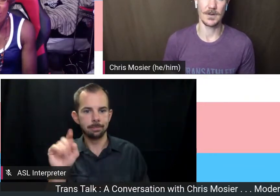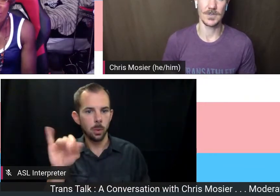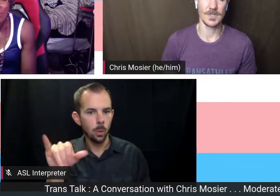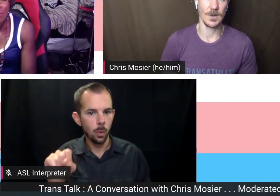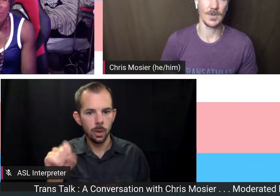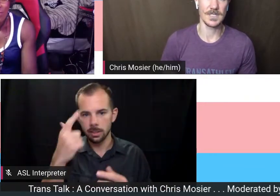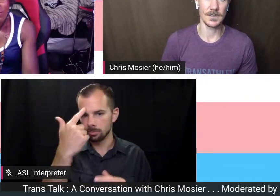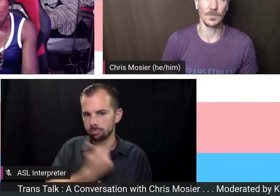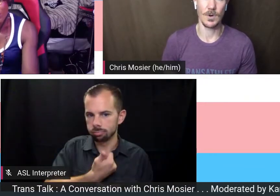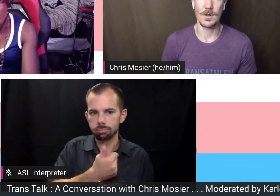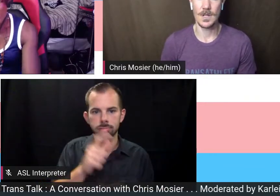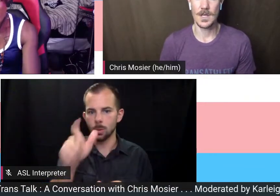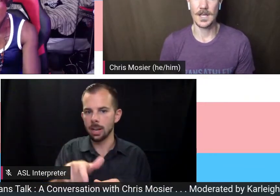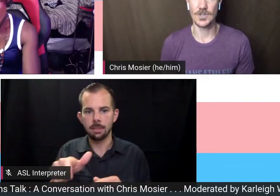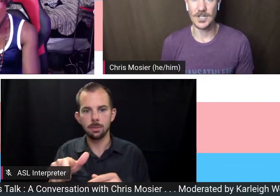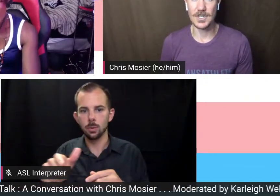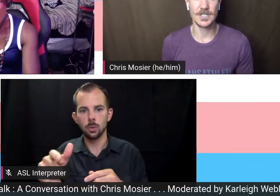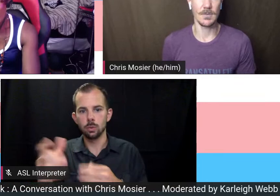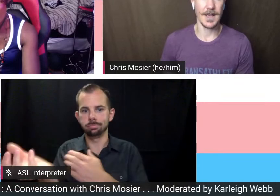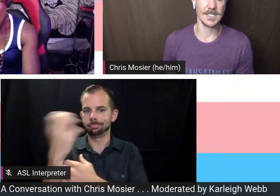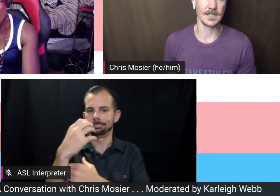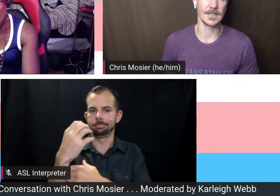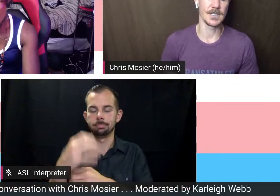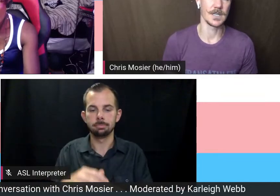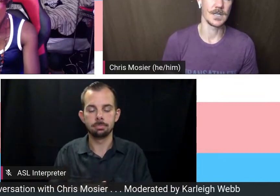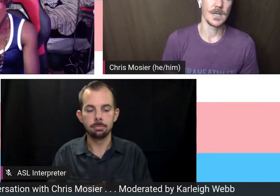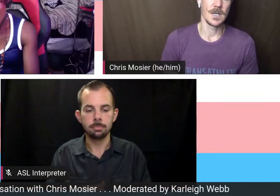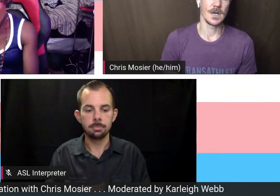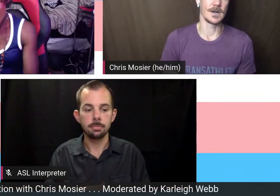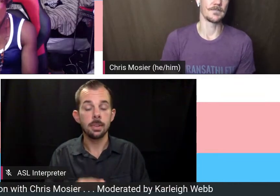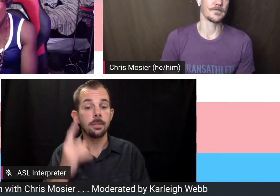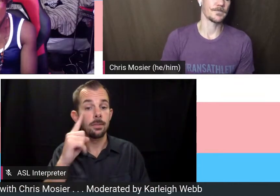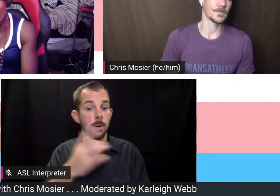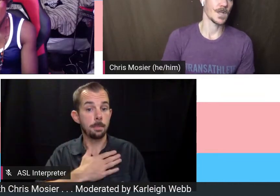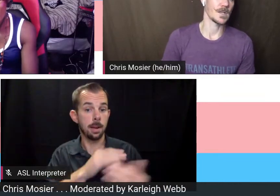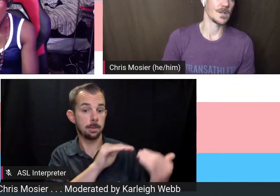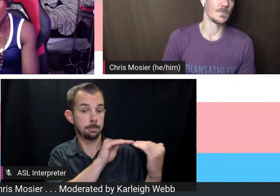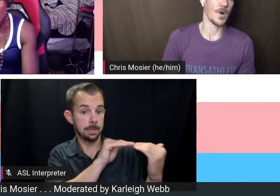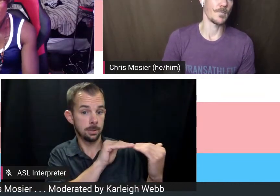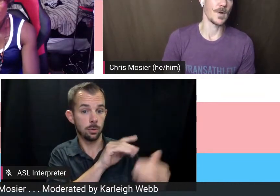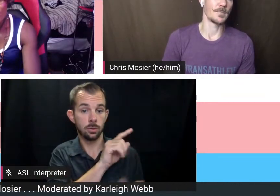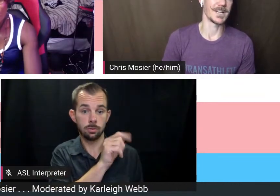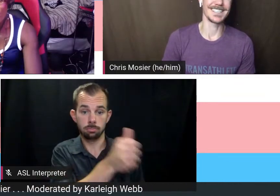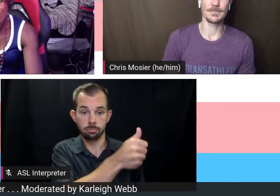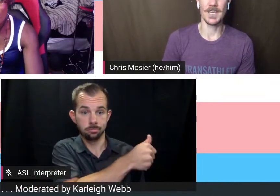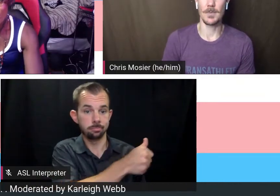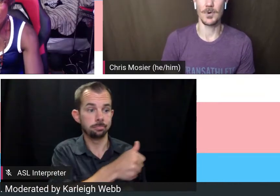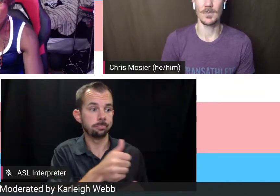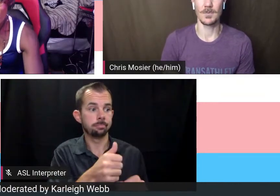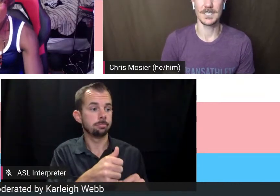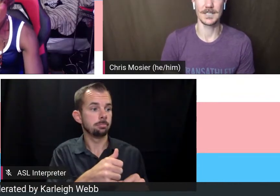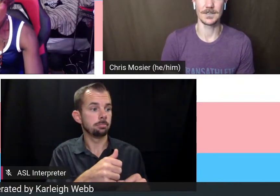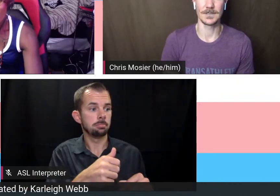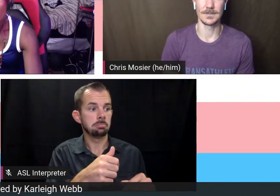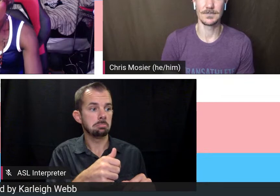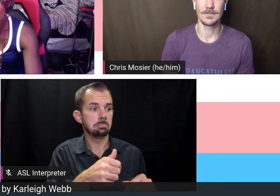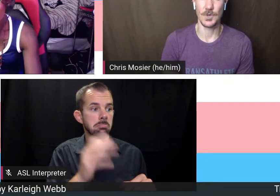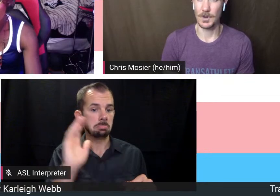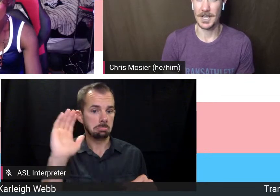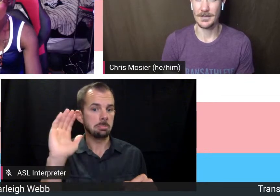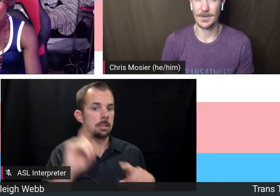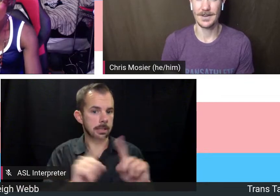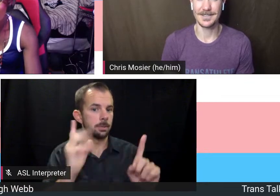like my peers. It was always a little more androgynous or masculine. And, but it didn't become a problem